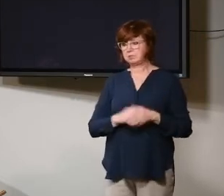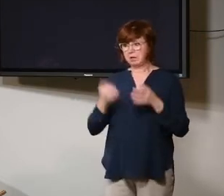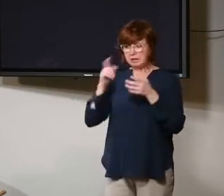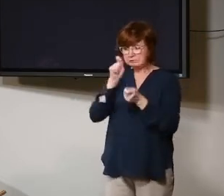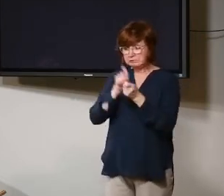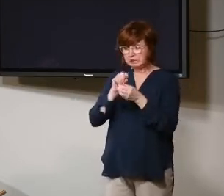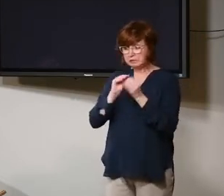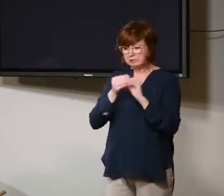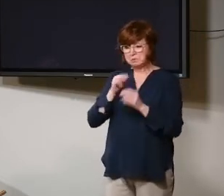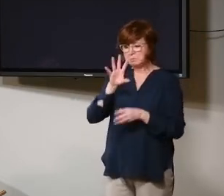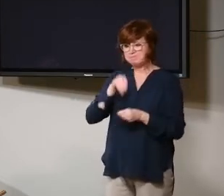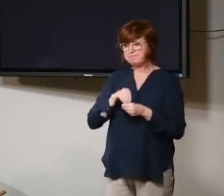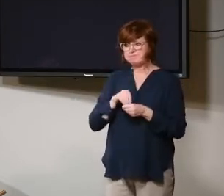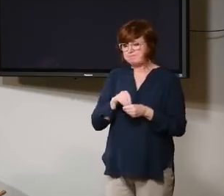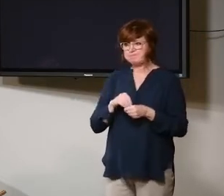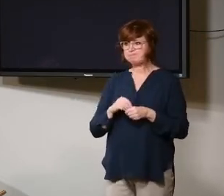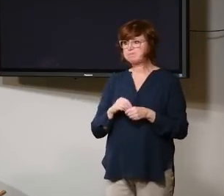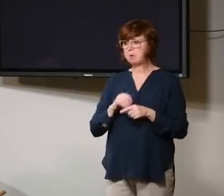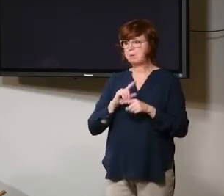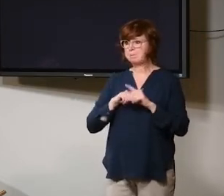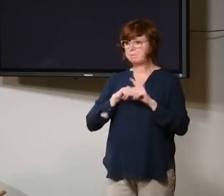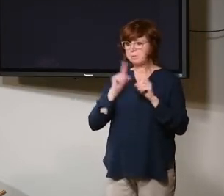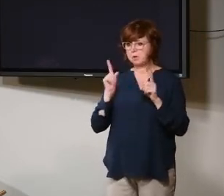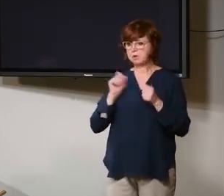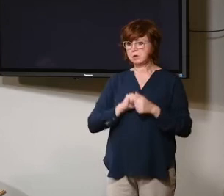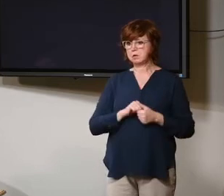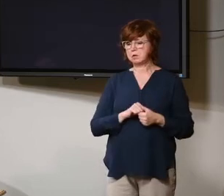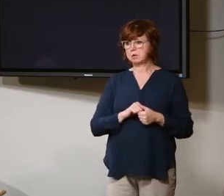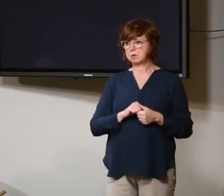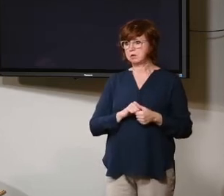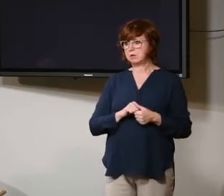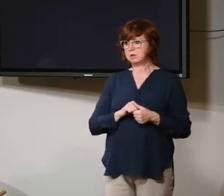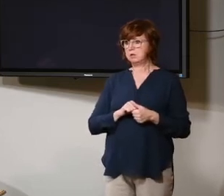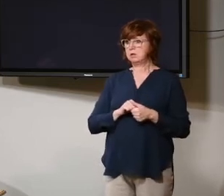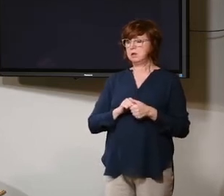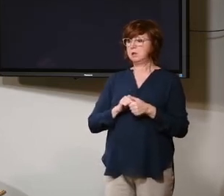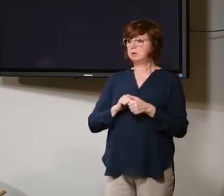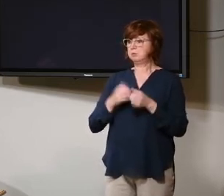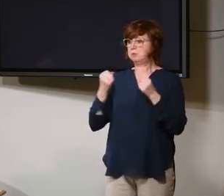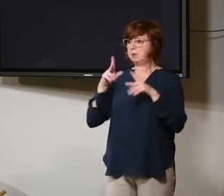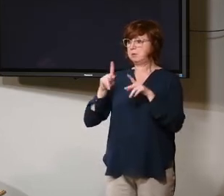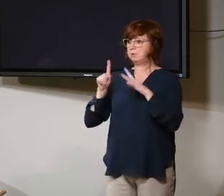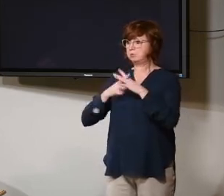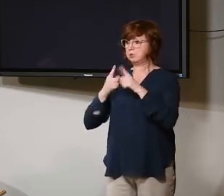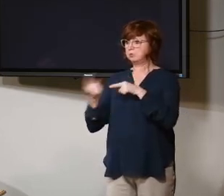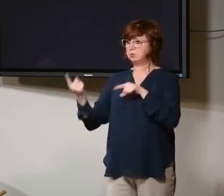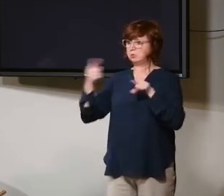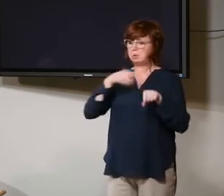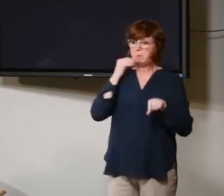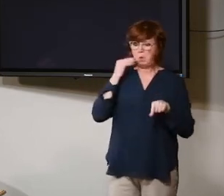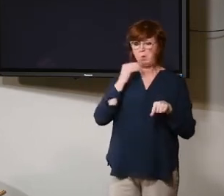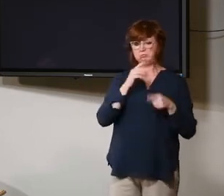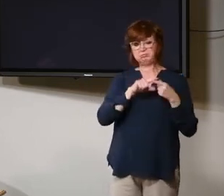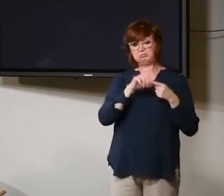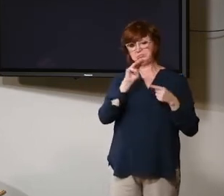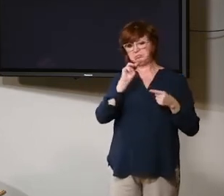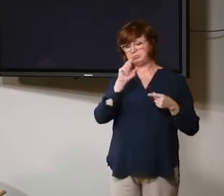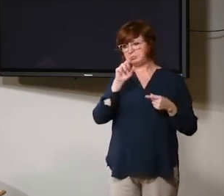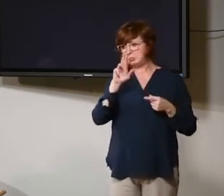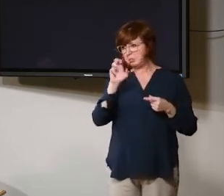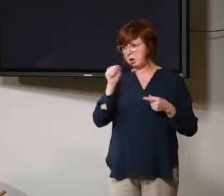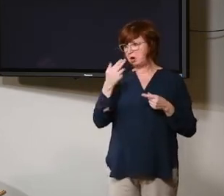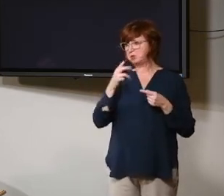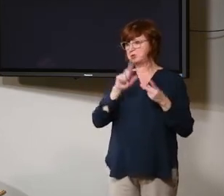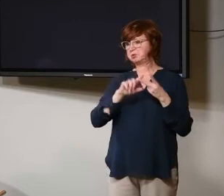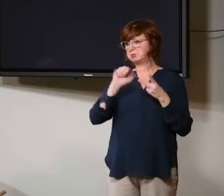March. So certainly we'll see that over March, and then that may tail off towards April, May. There is a level 3 travel advisory